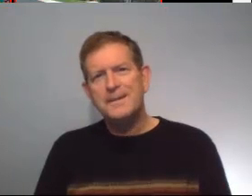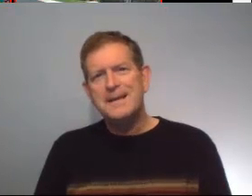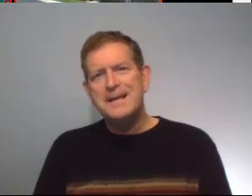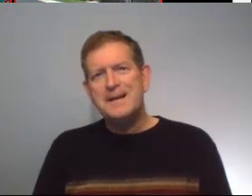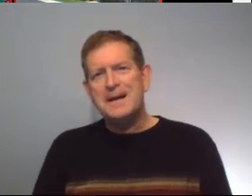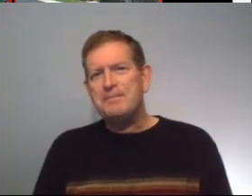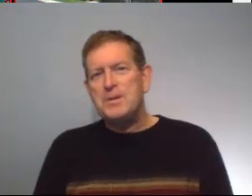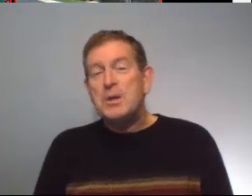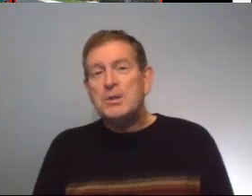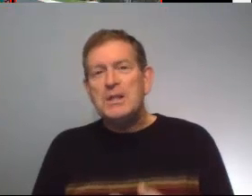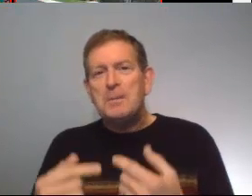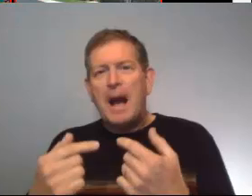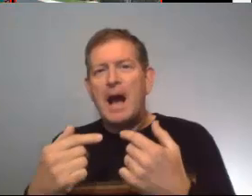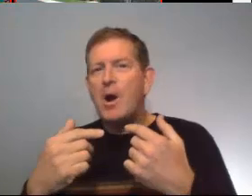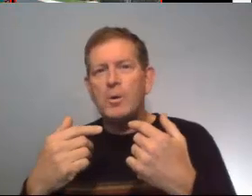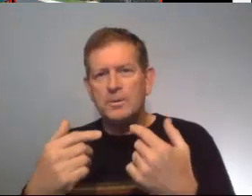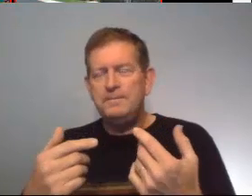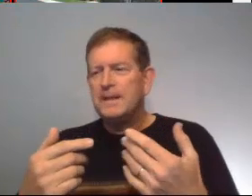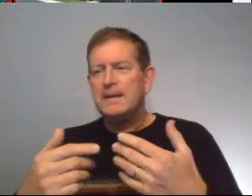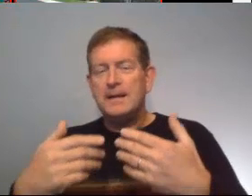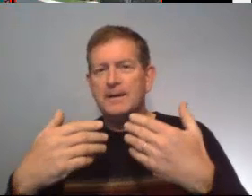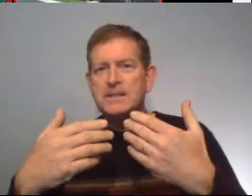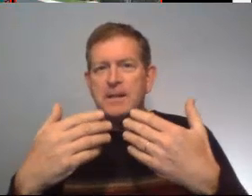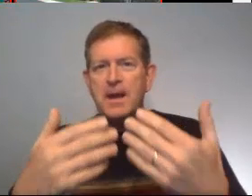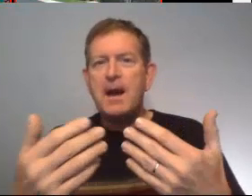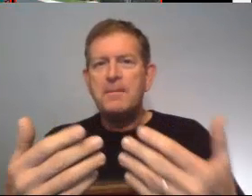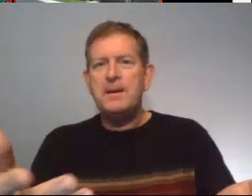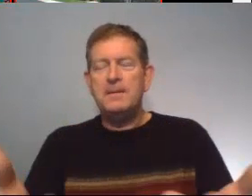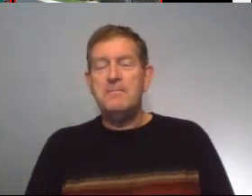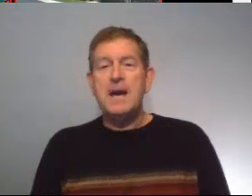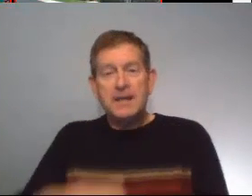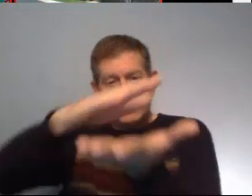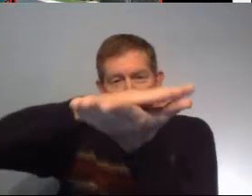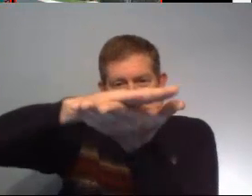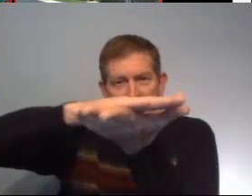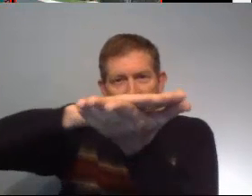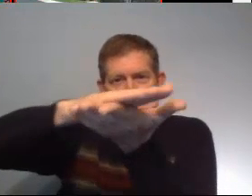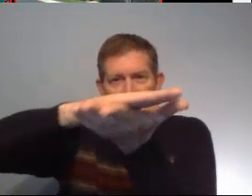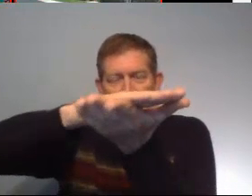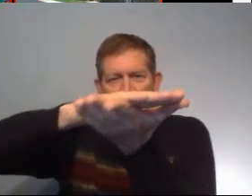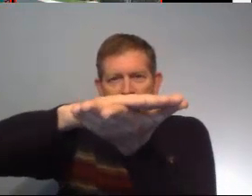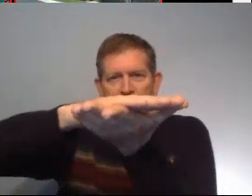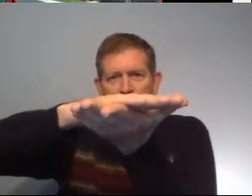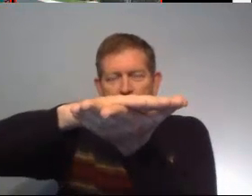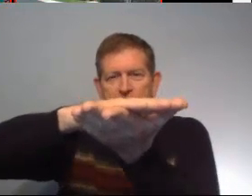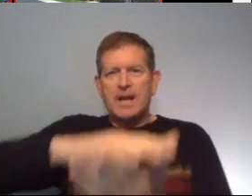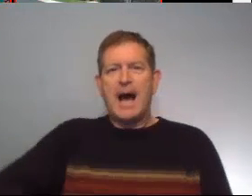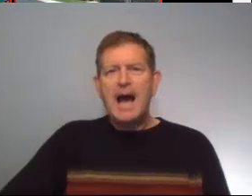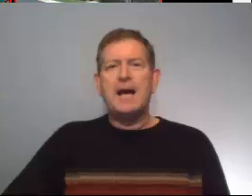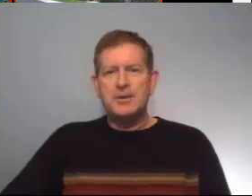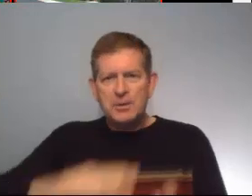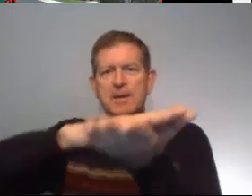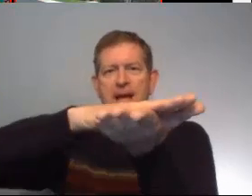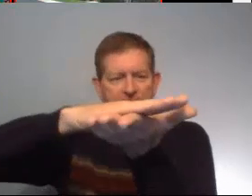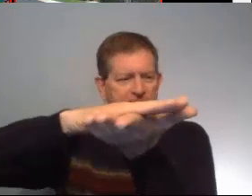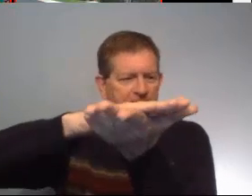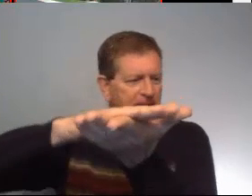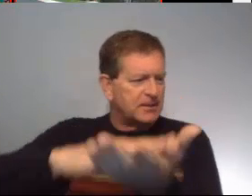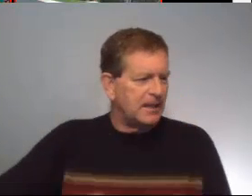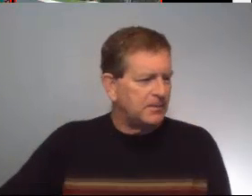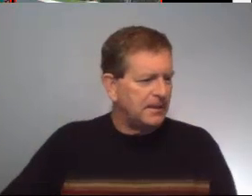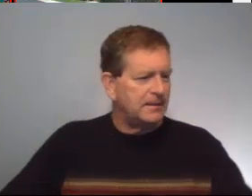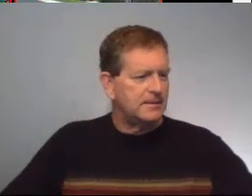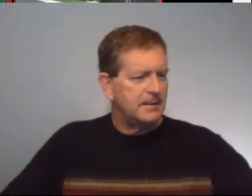own. You can see that own, to them, meant this concept, whereas on to me had